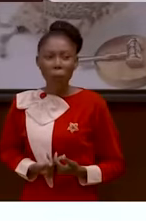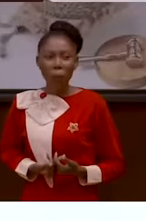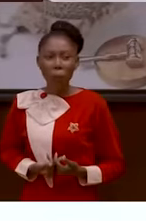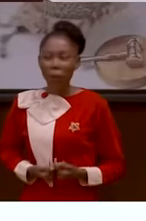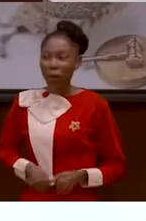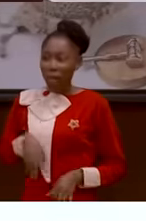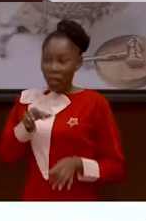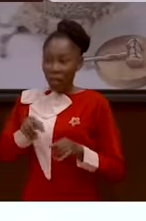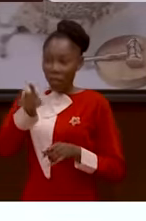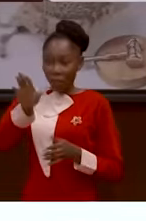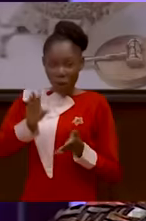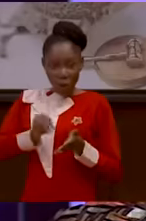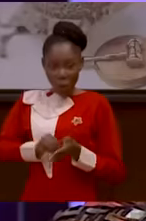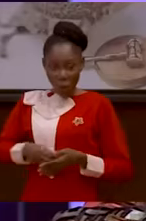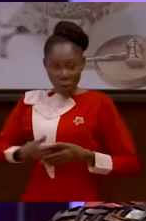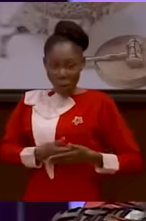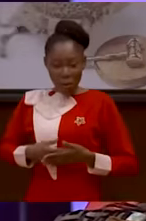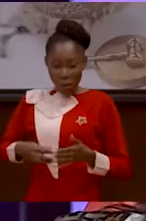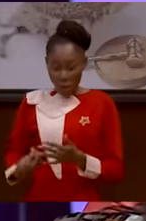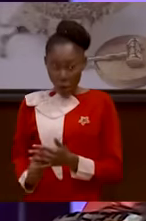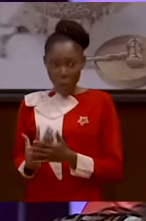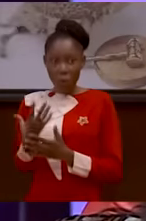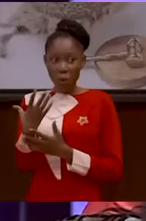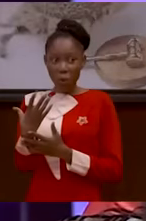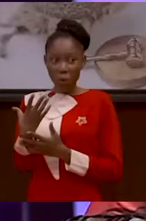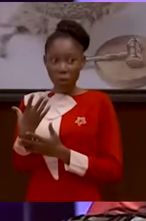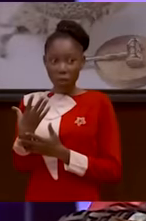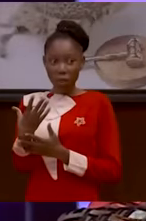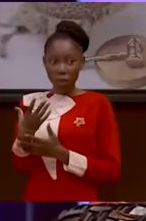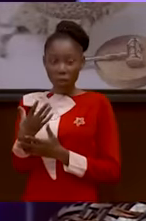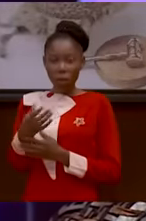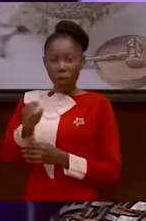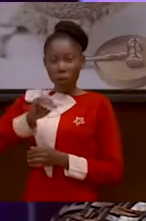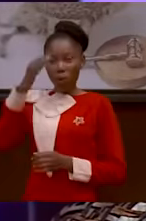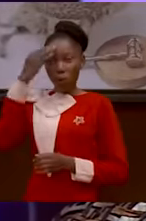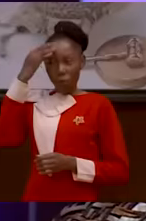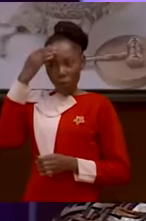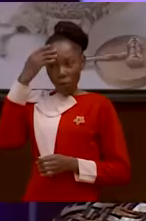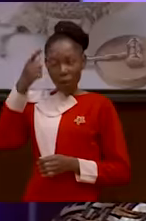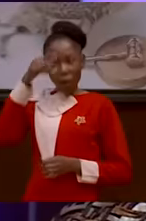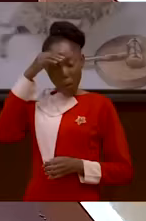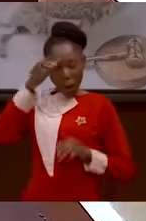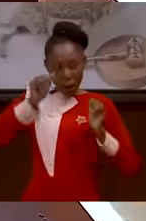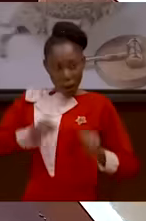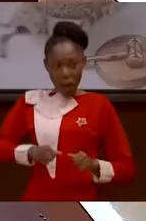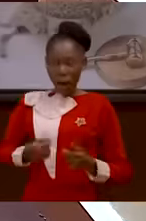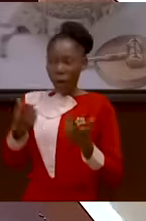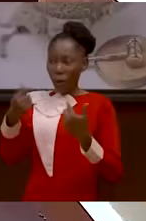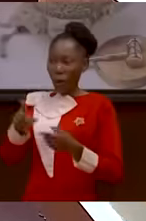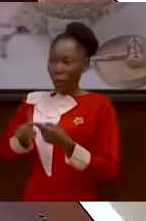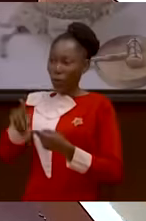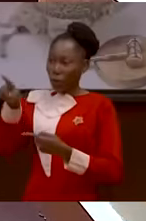Oluwafemi will grow up. When he grows up, he should be able to come to you. Feel